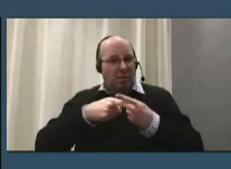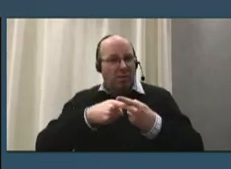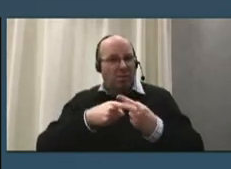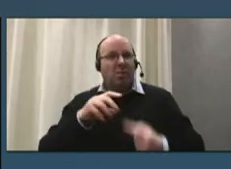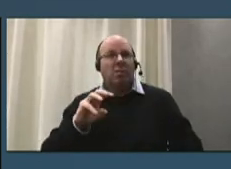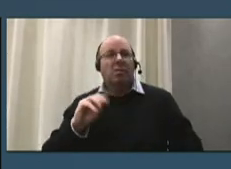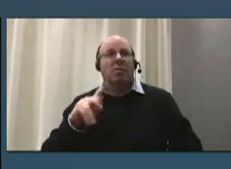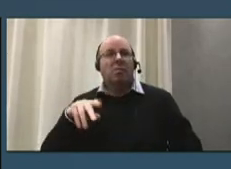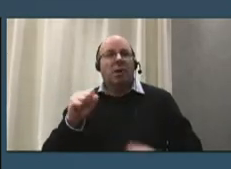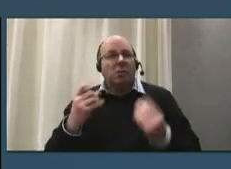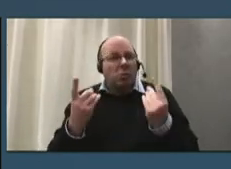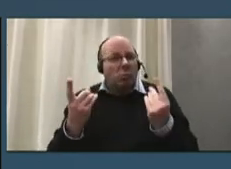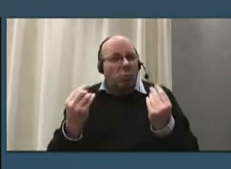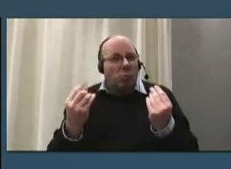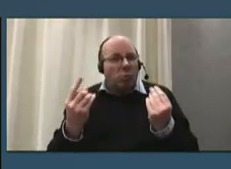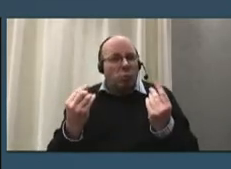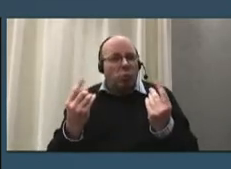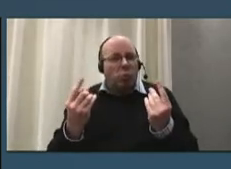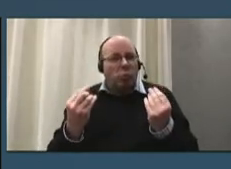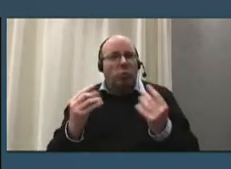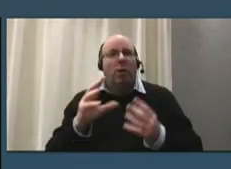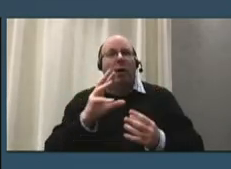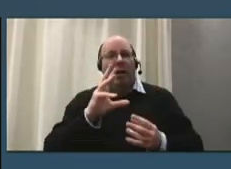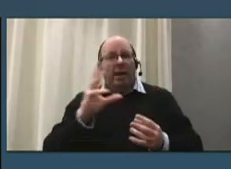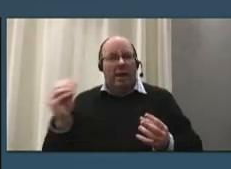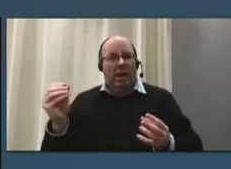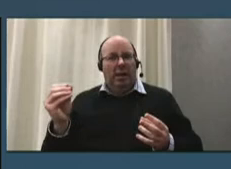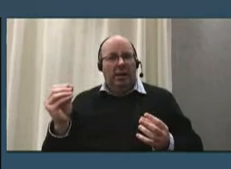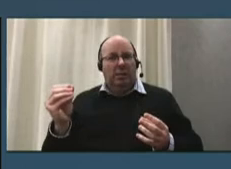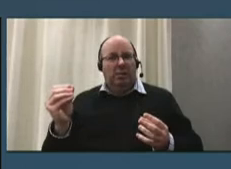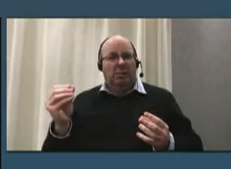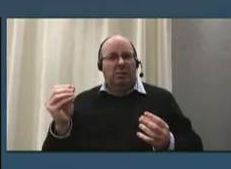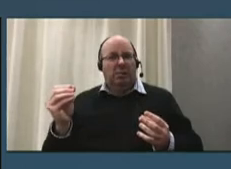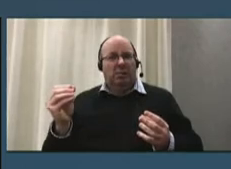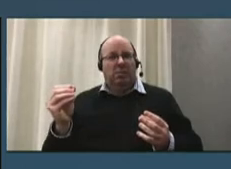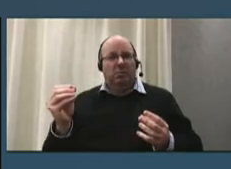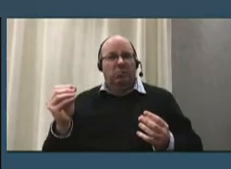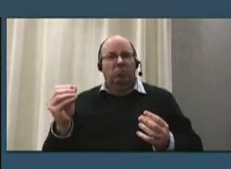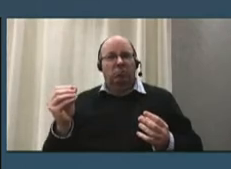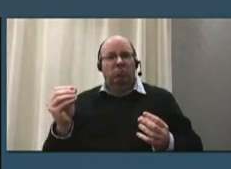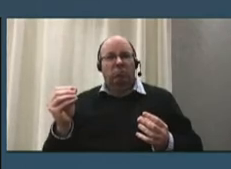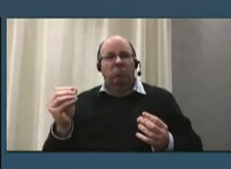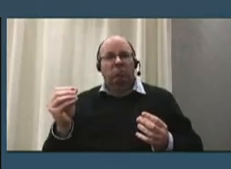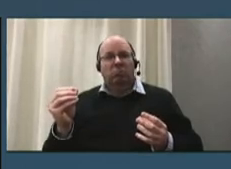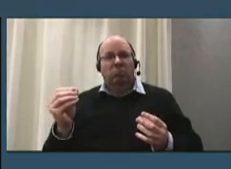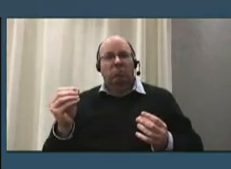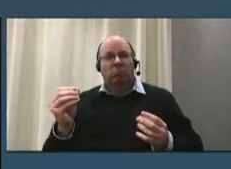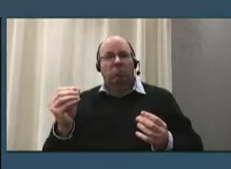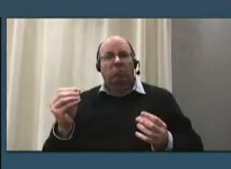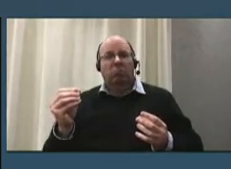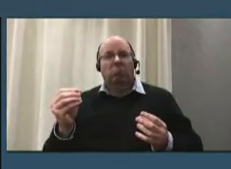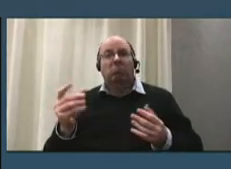changes will be implemented to improve their response going forward?